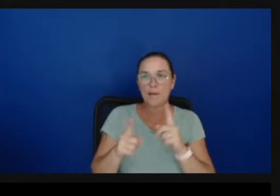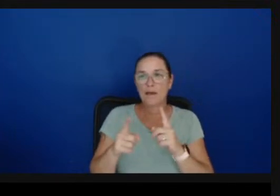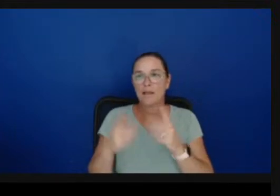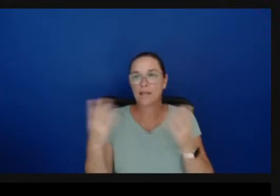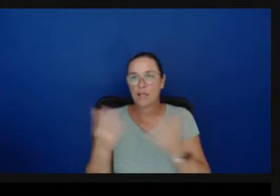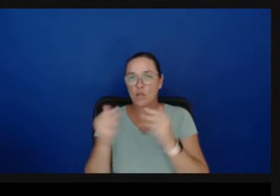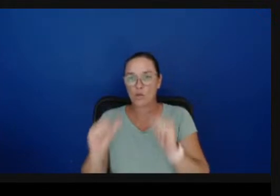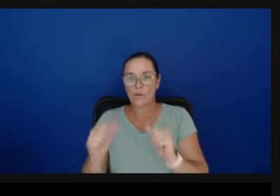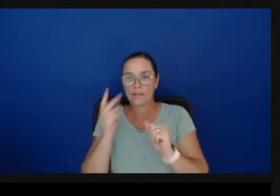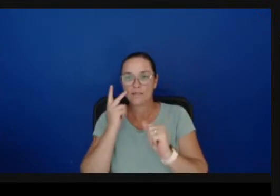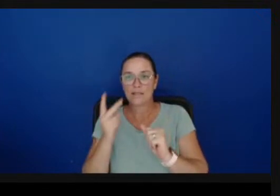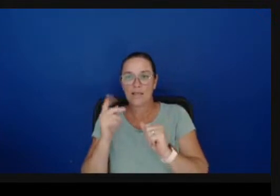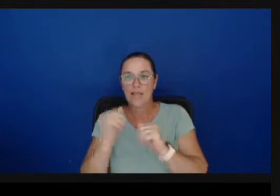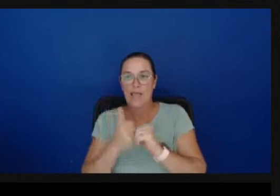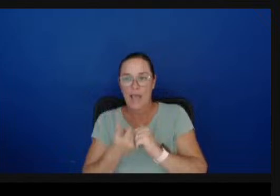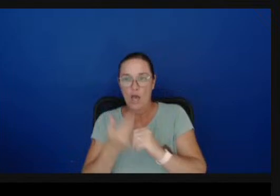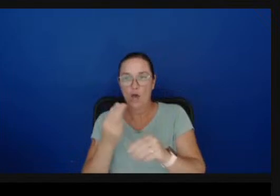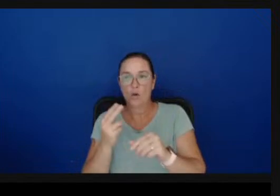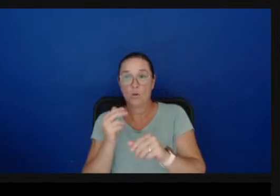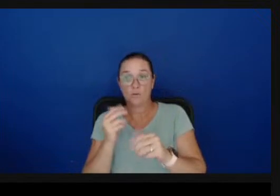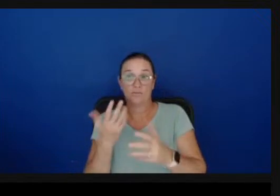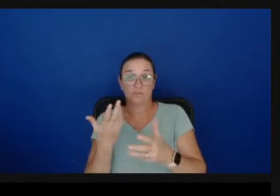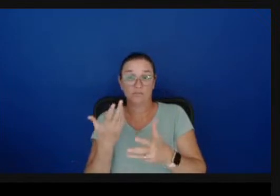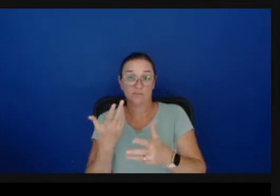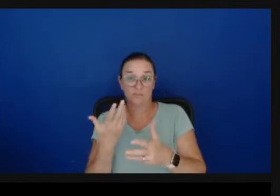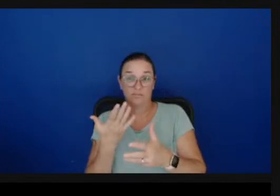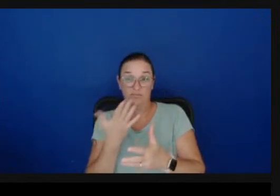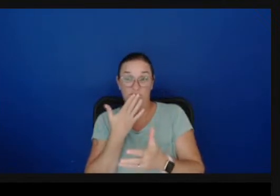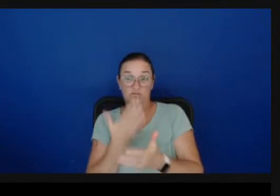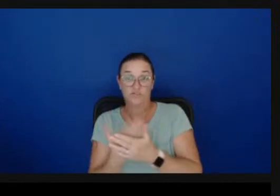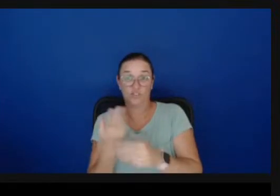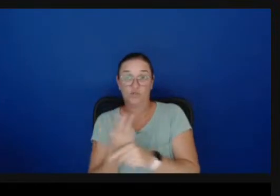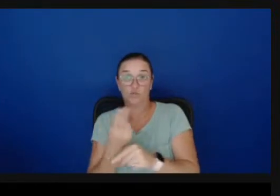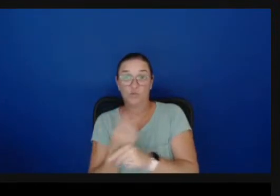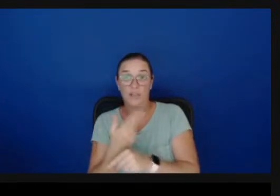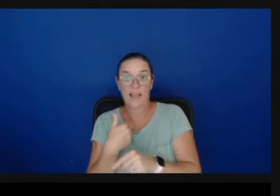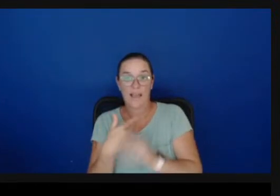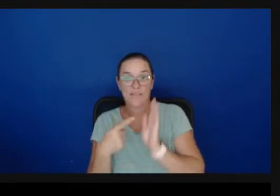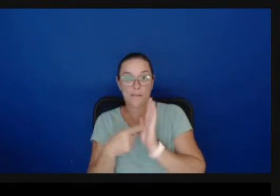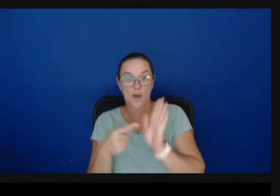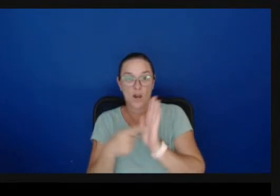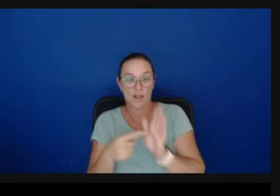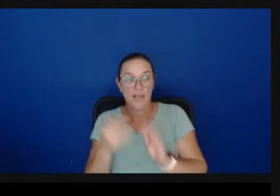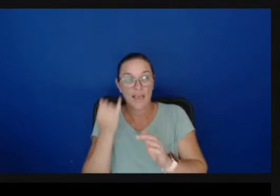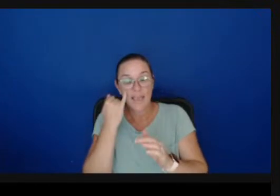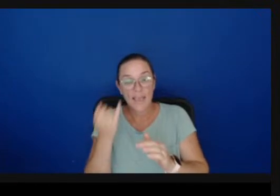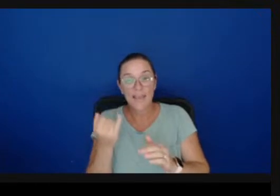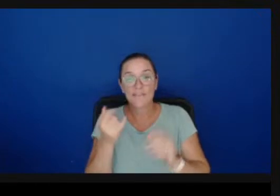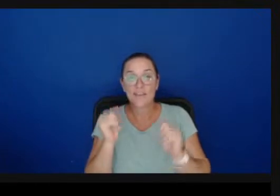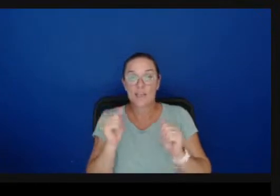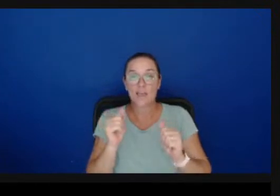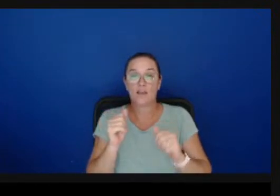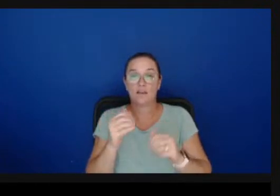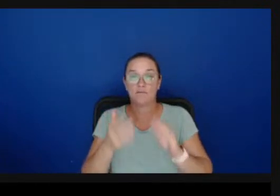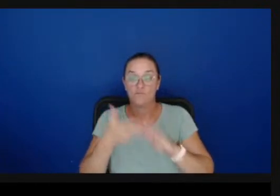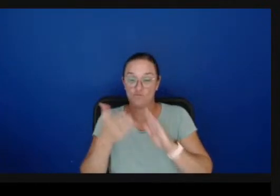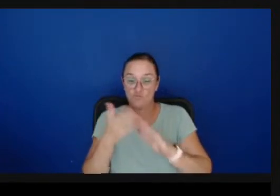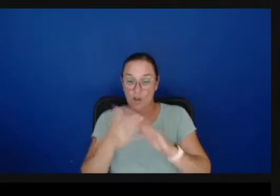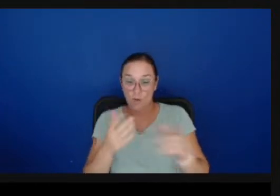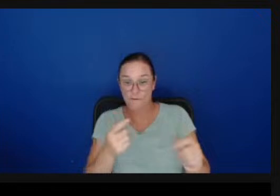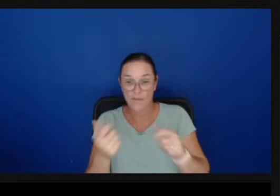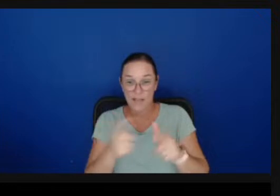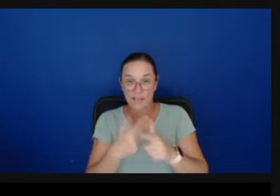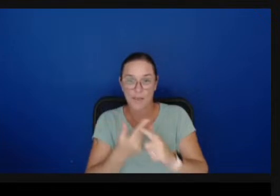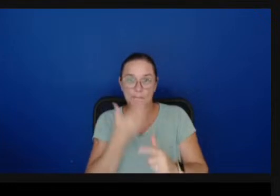see how that could be really useful to have that kind of model. And the faster it can run, the better, obviously. So you can see here